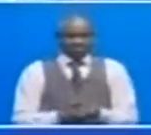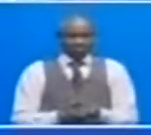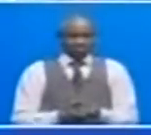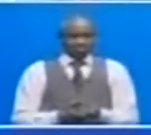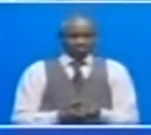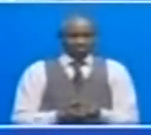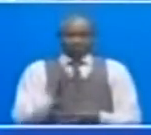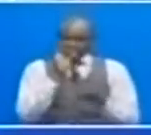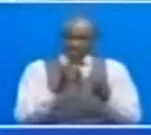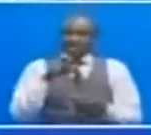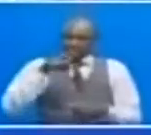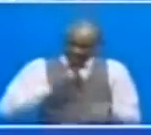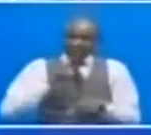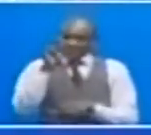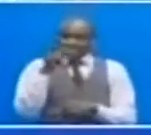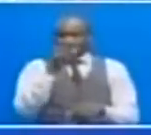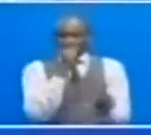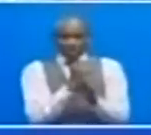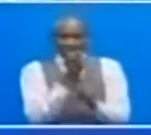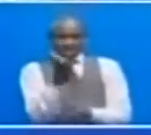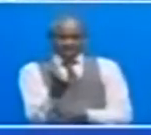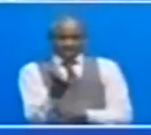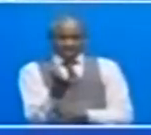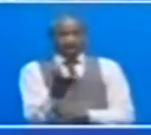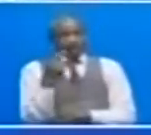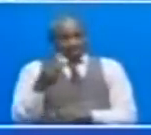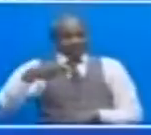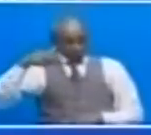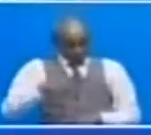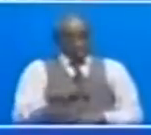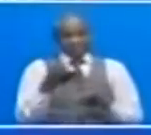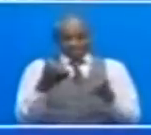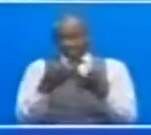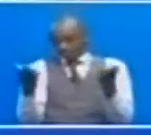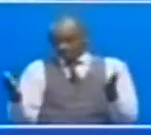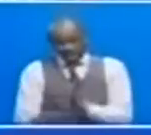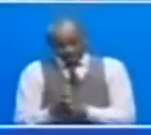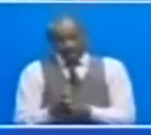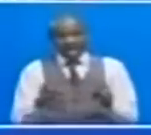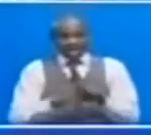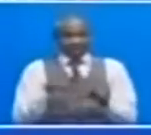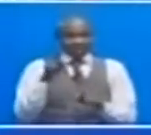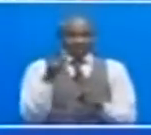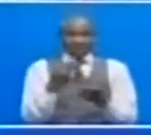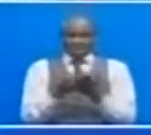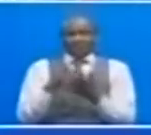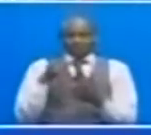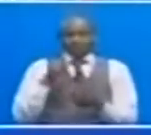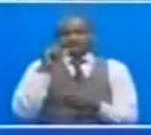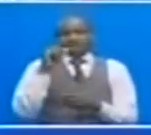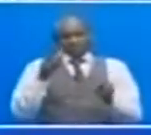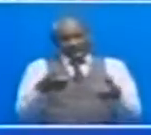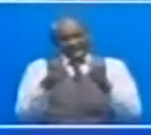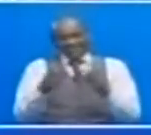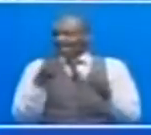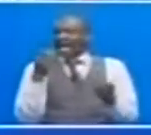at your performance, other than fuel products, we've also seen some strong revenues coming in from LPG.